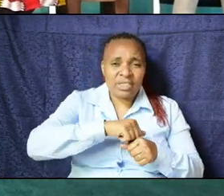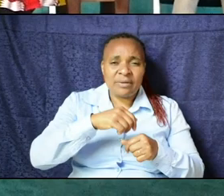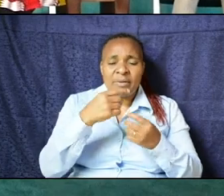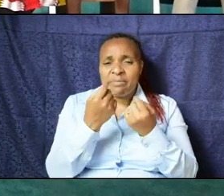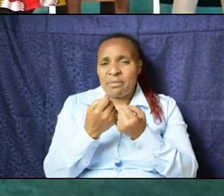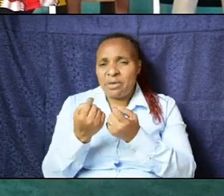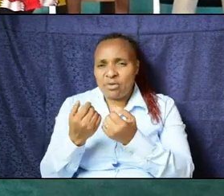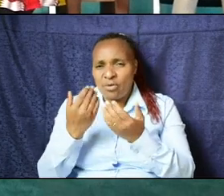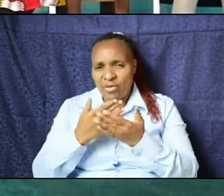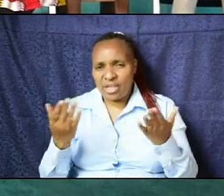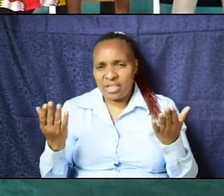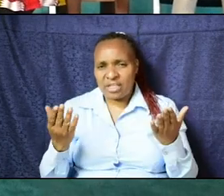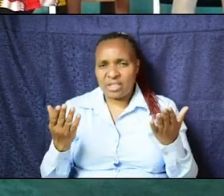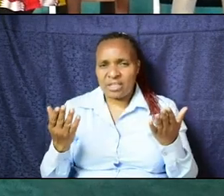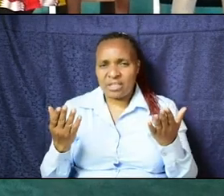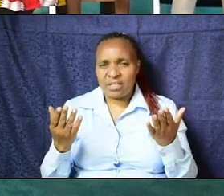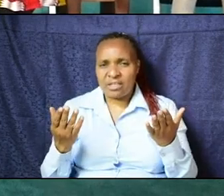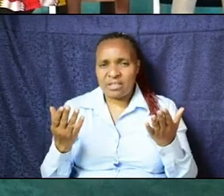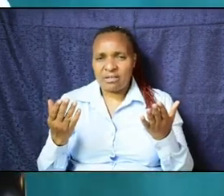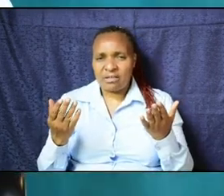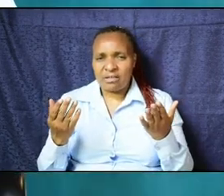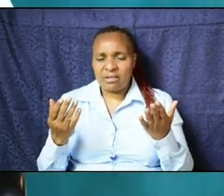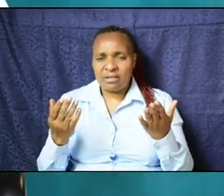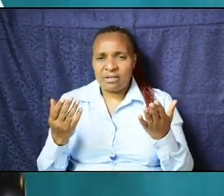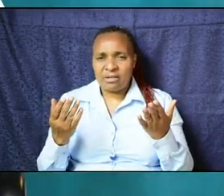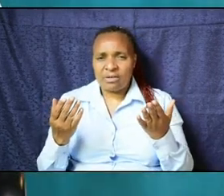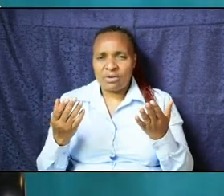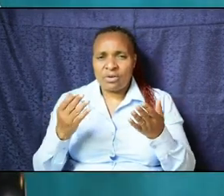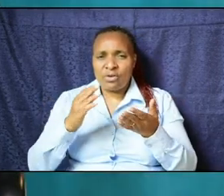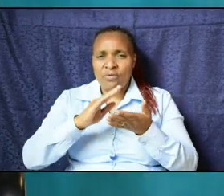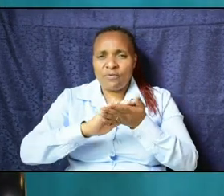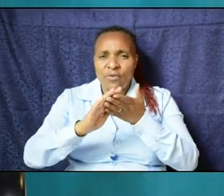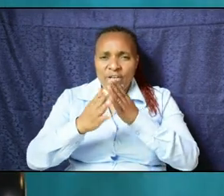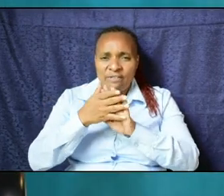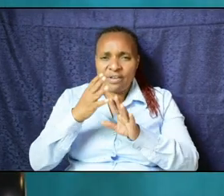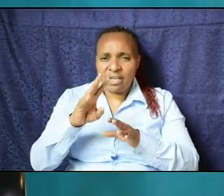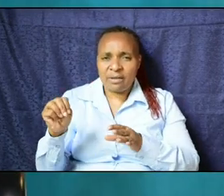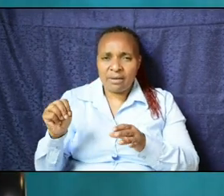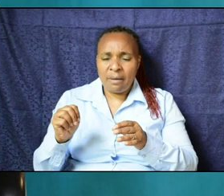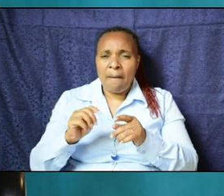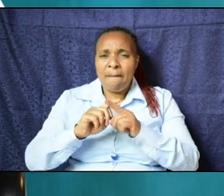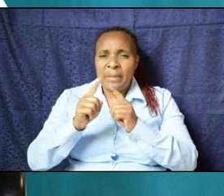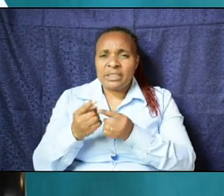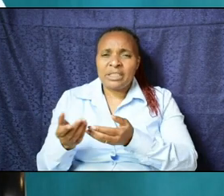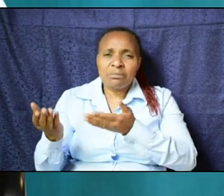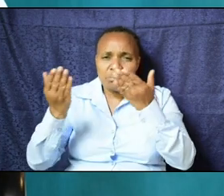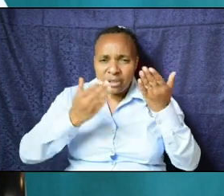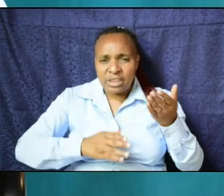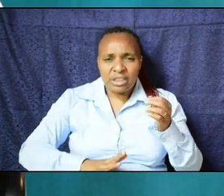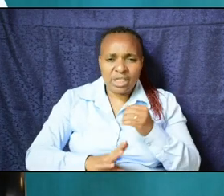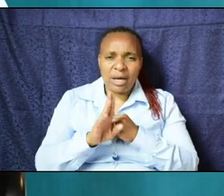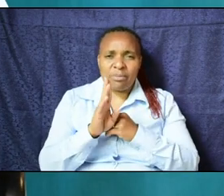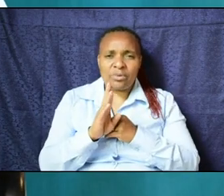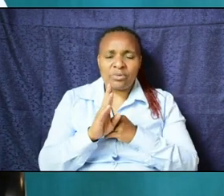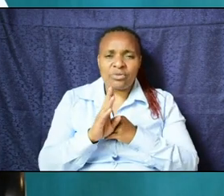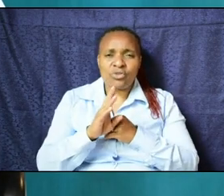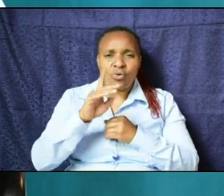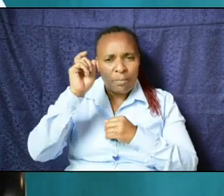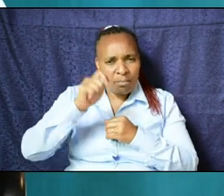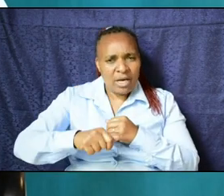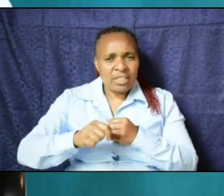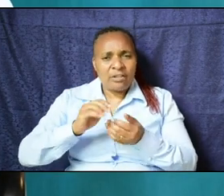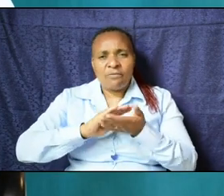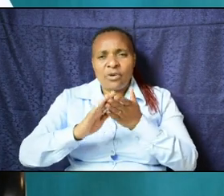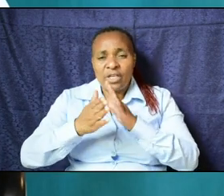thing, it's growing. You've forgiven him, but he still brings it up. You're supposed to forgive